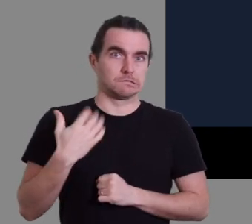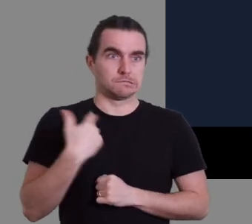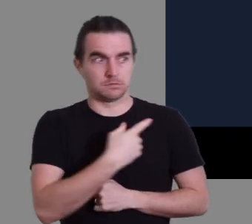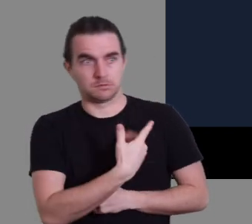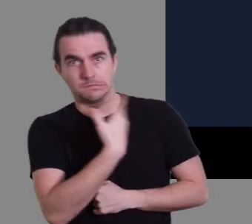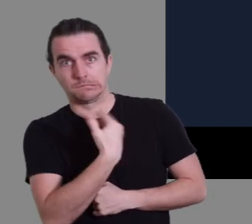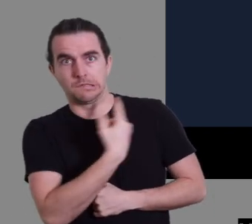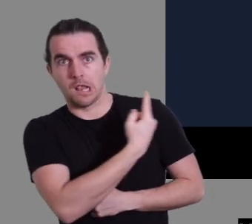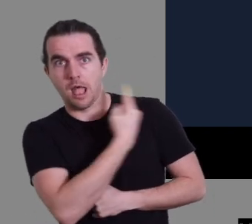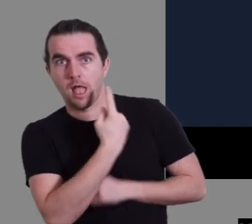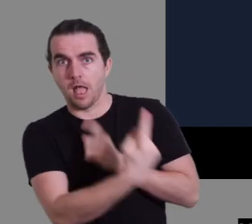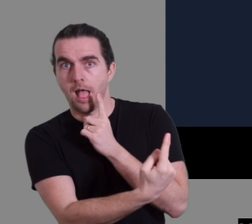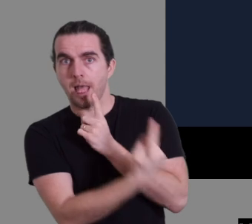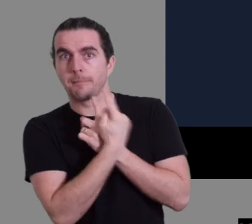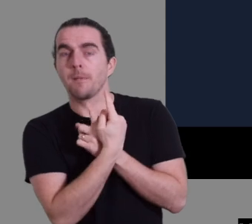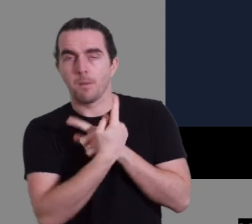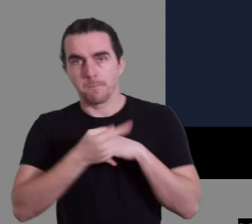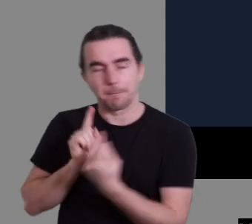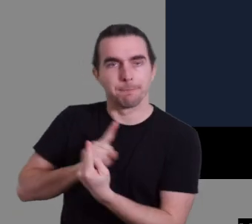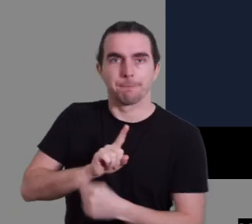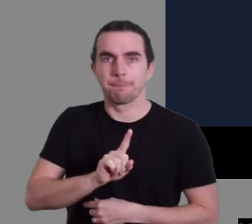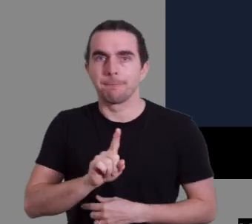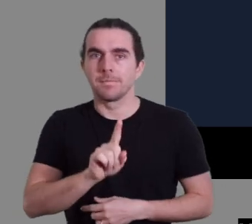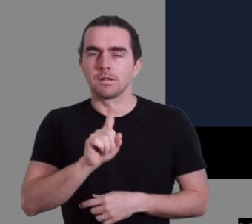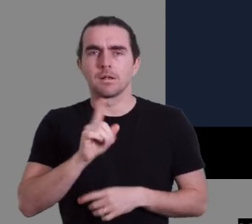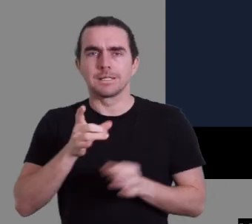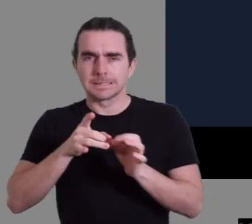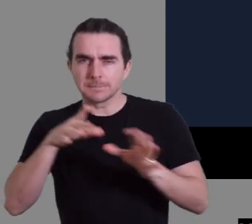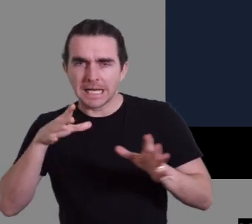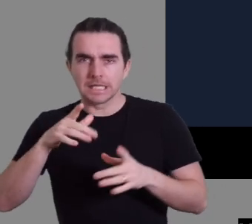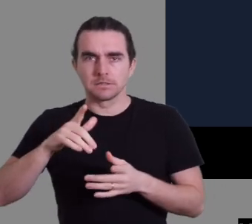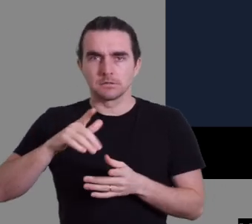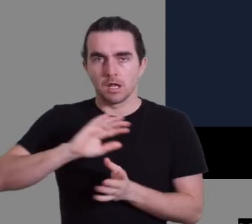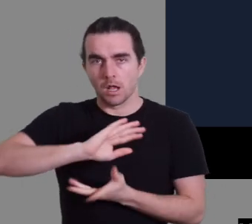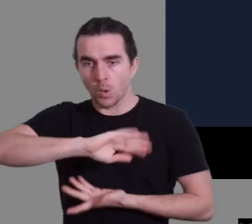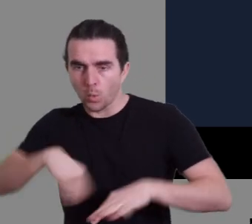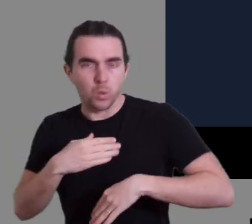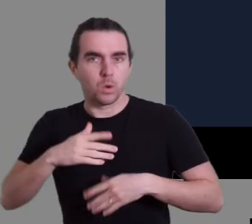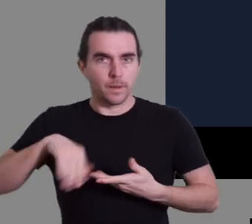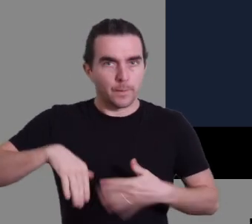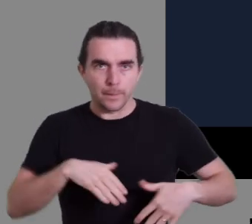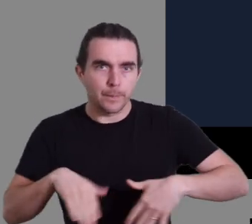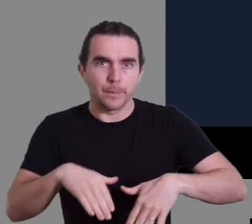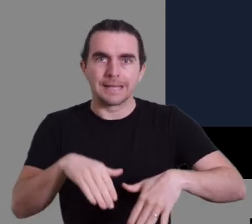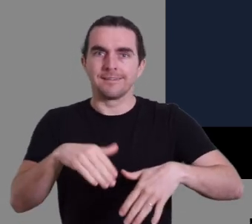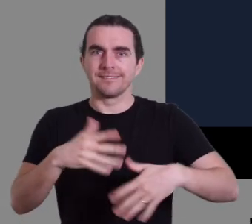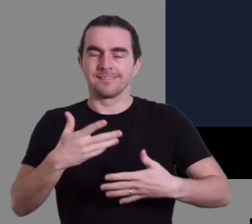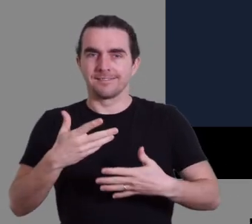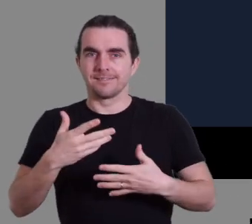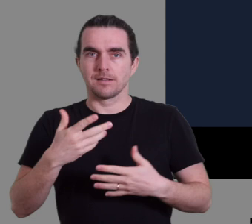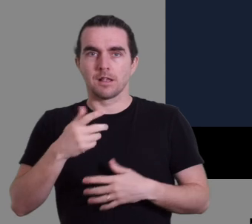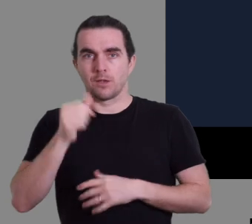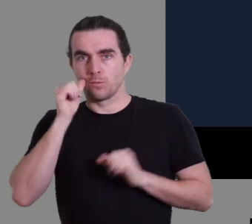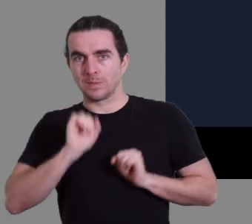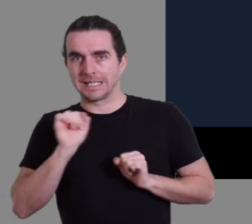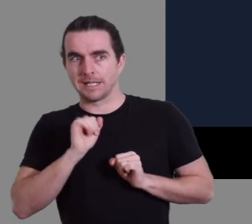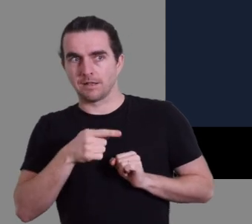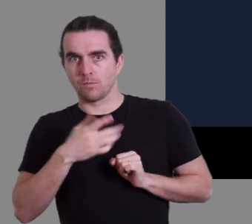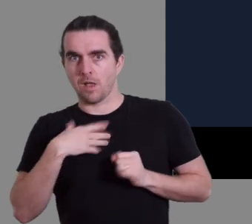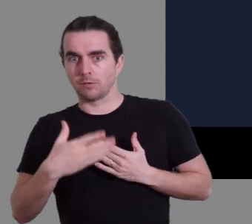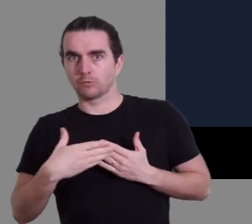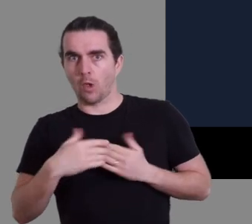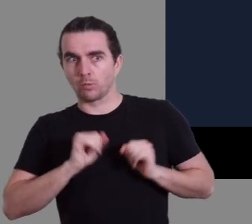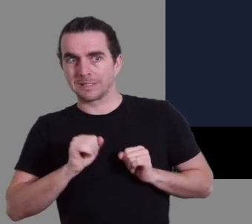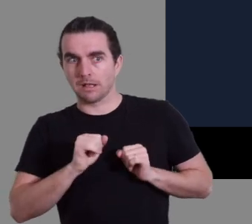him enticed. Now his speed and direction in the turn, he's coming out of that revolving door first and